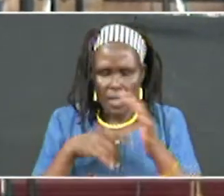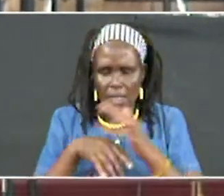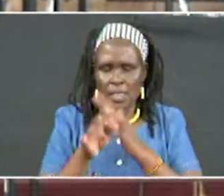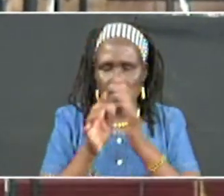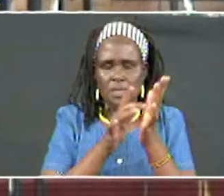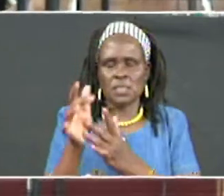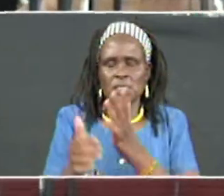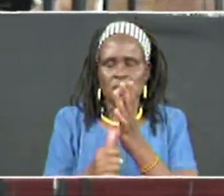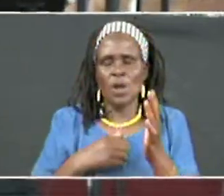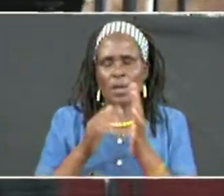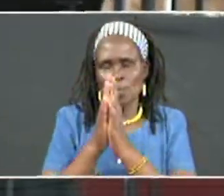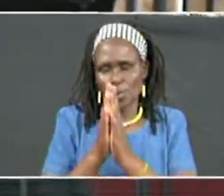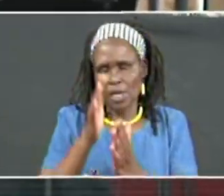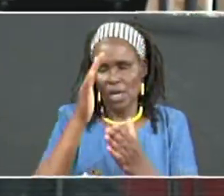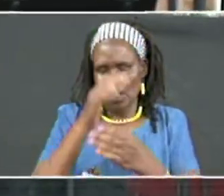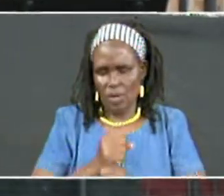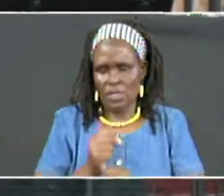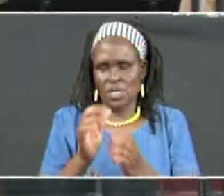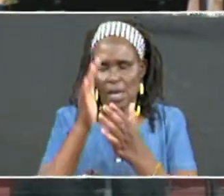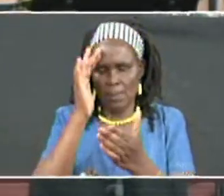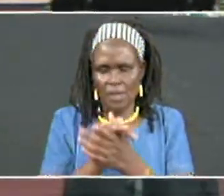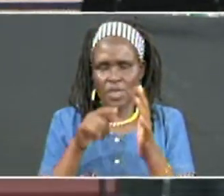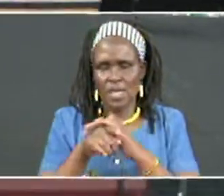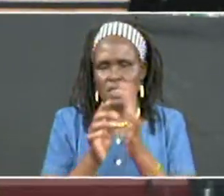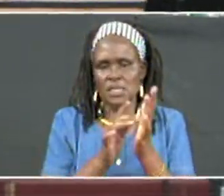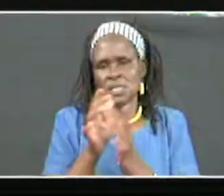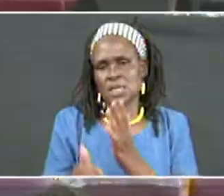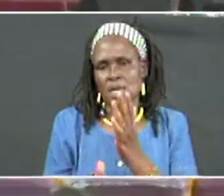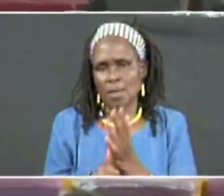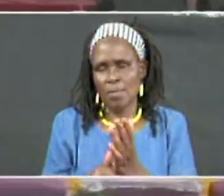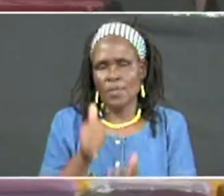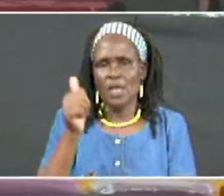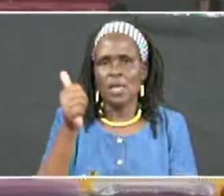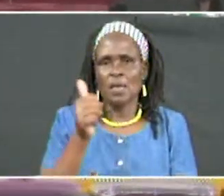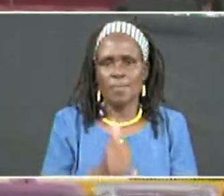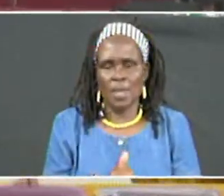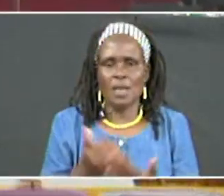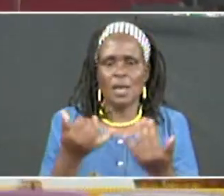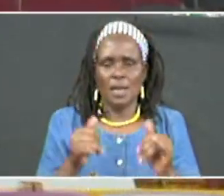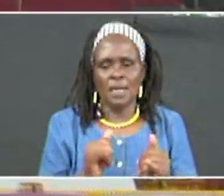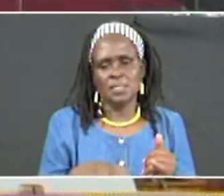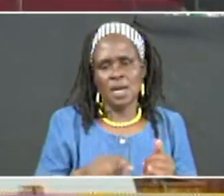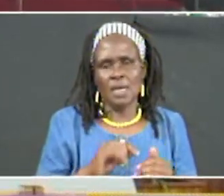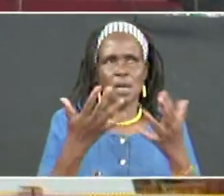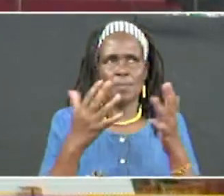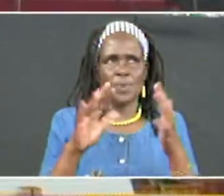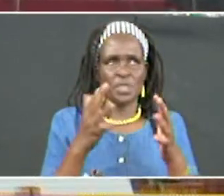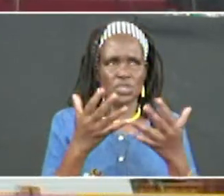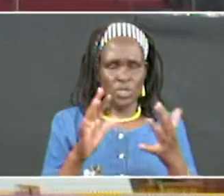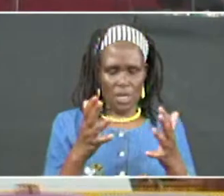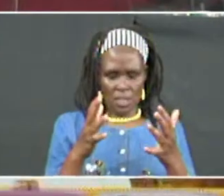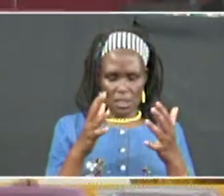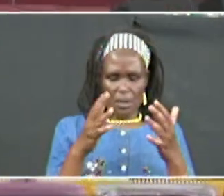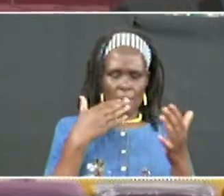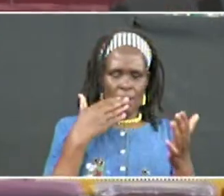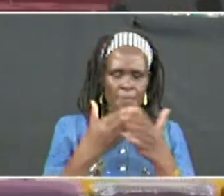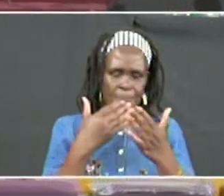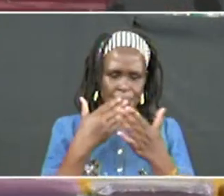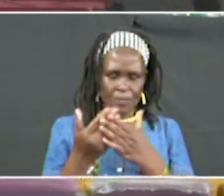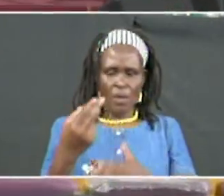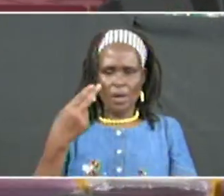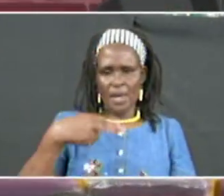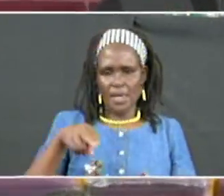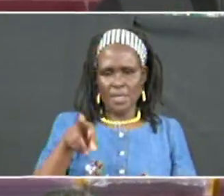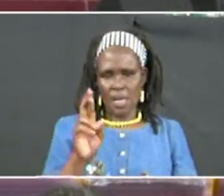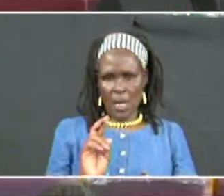and believing. Amen. Amen. Amen. Candy, let's appreciate our HR patients. Thank you